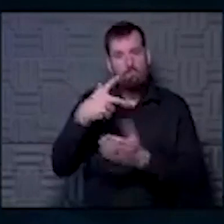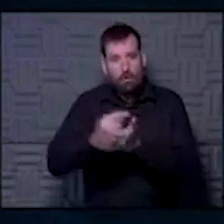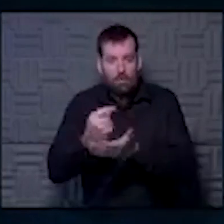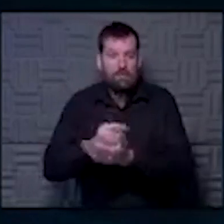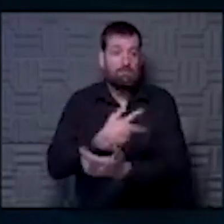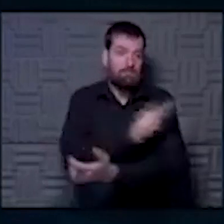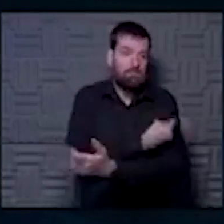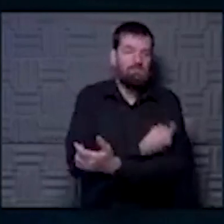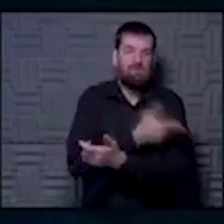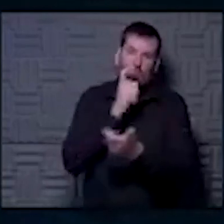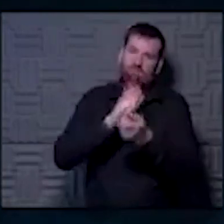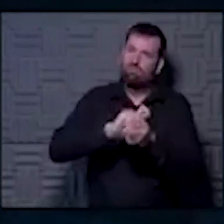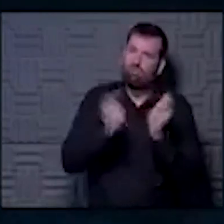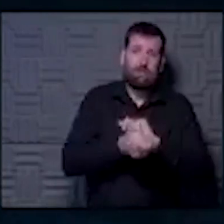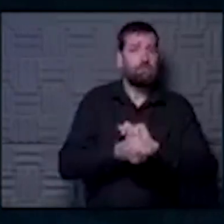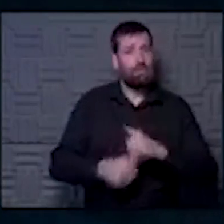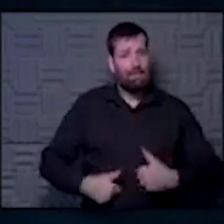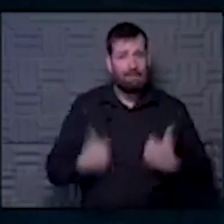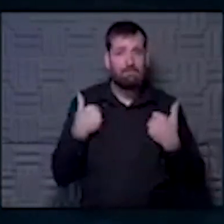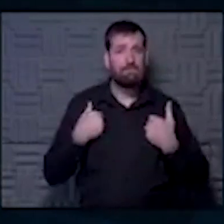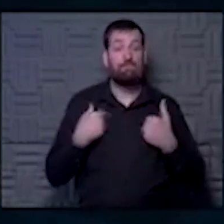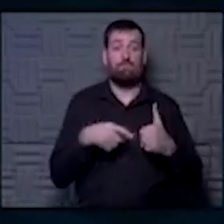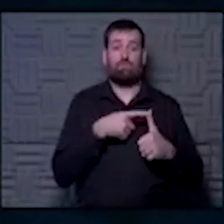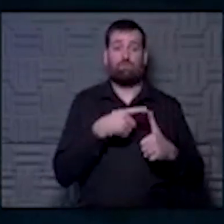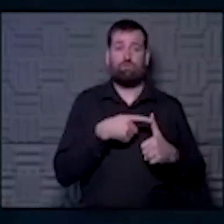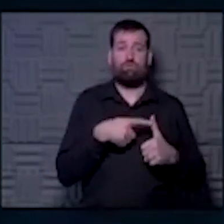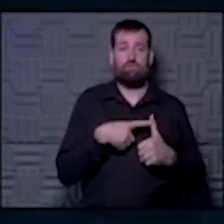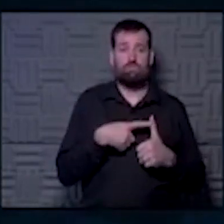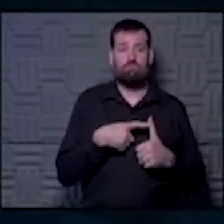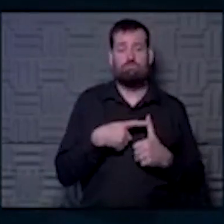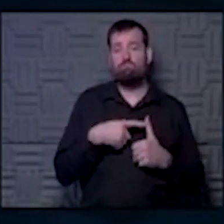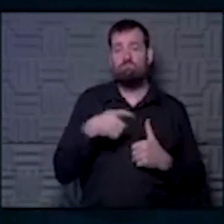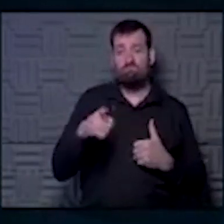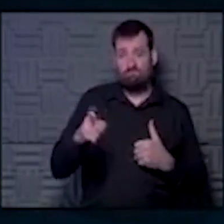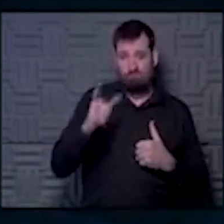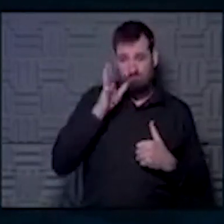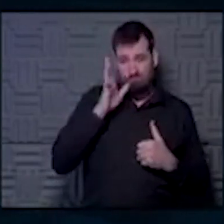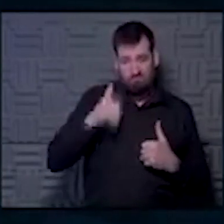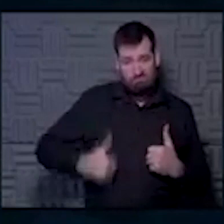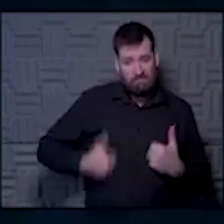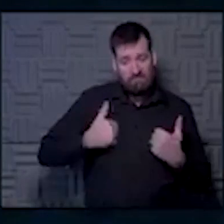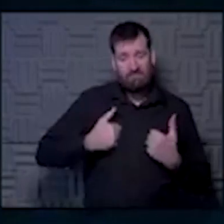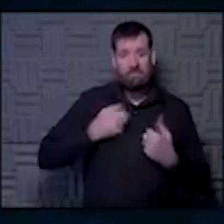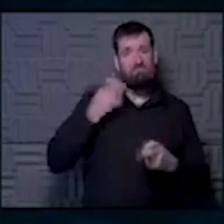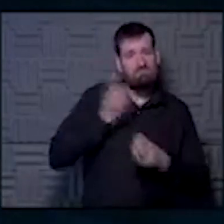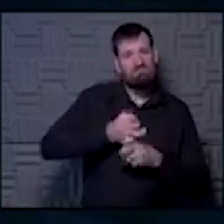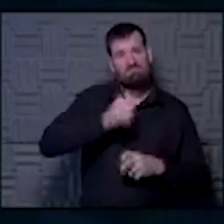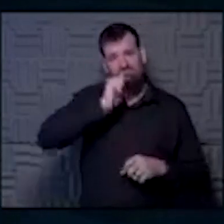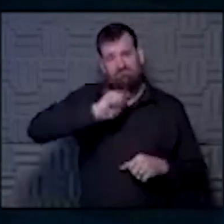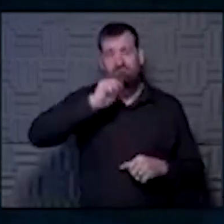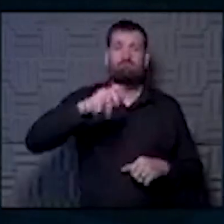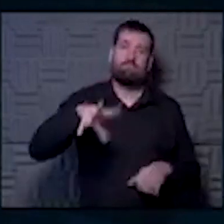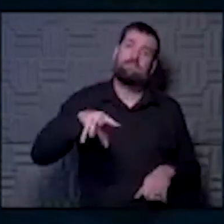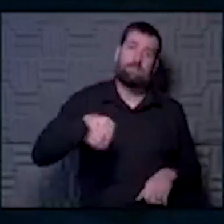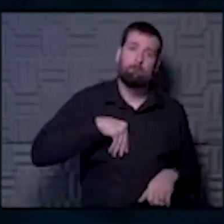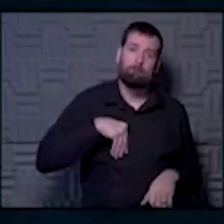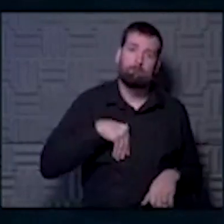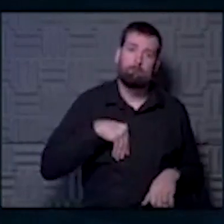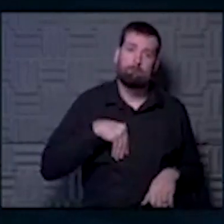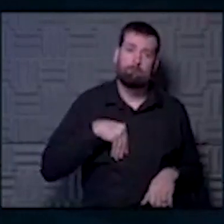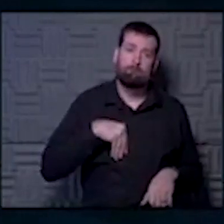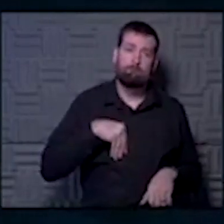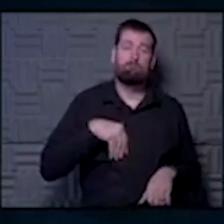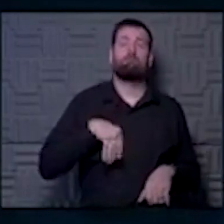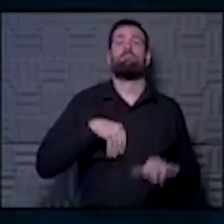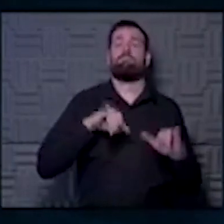will be life-changing events for us? The first thing is accept that life will continue to be tough for a while. If we can accept it and say,